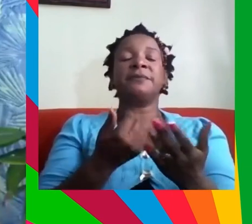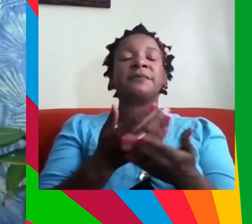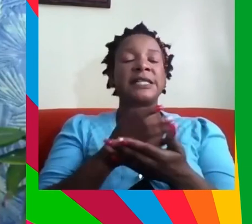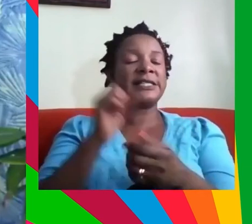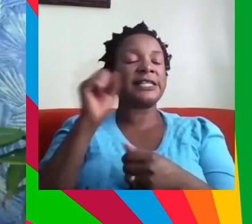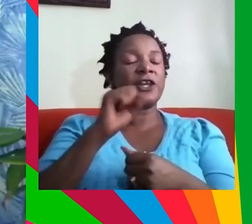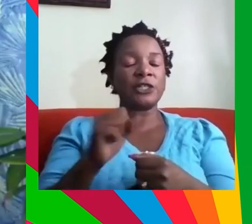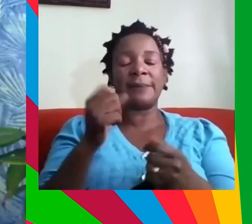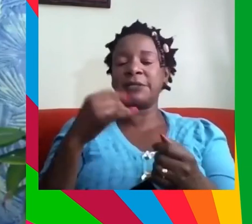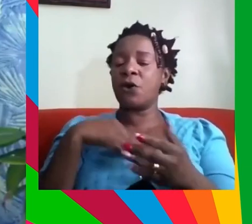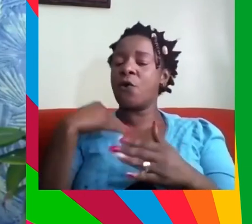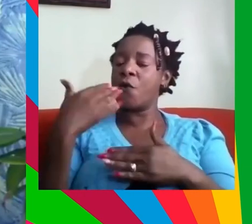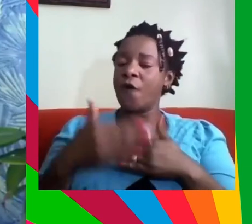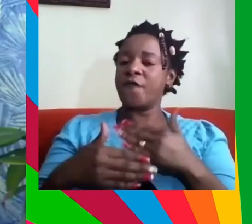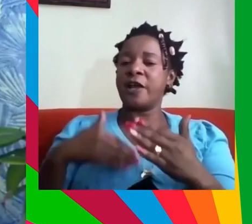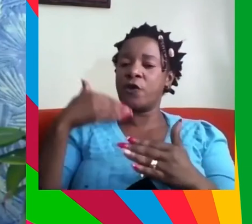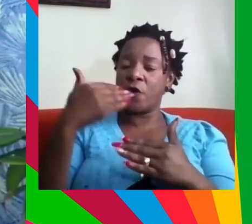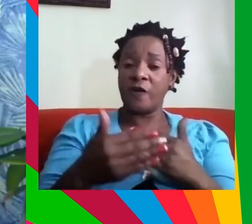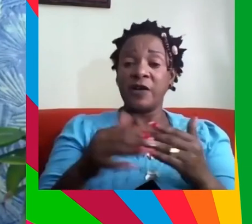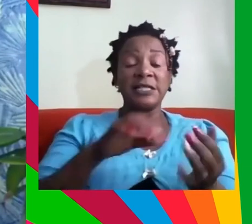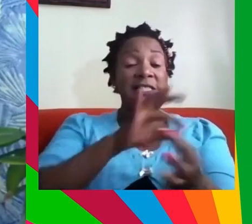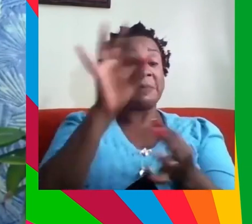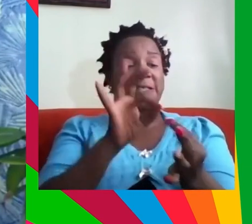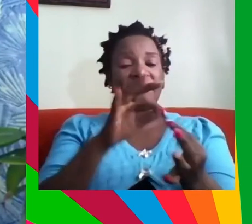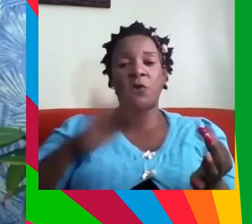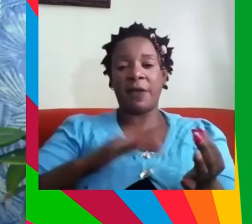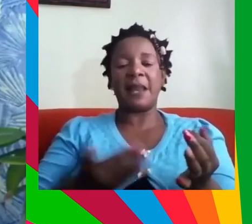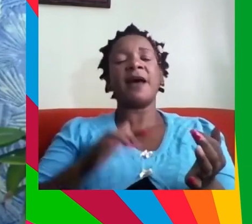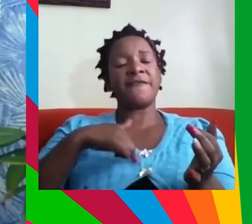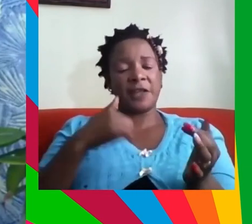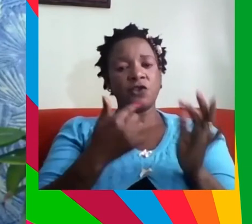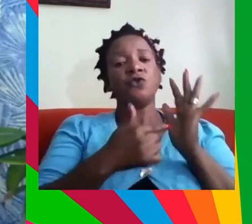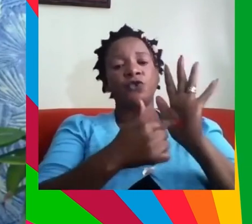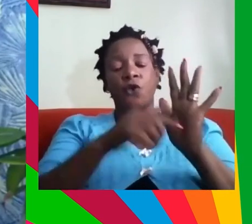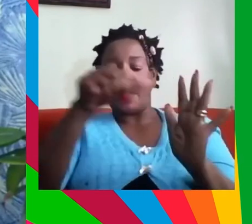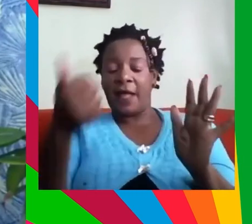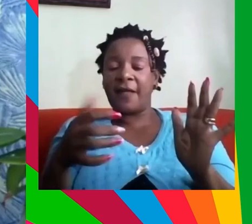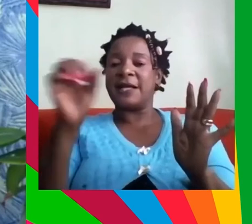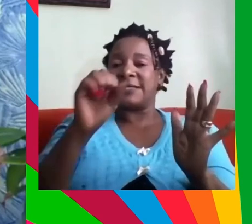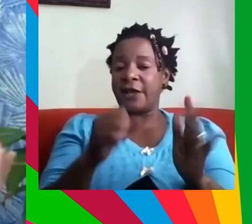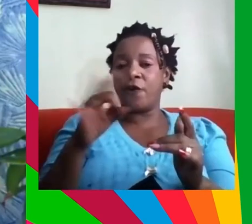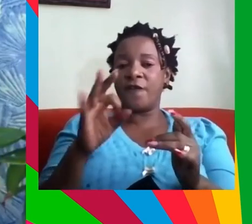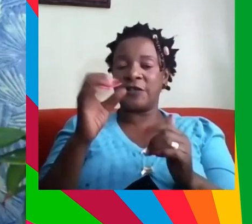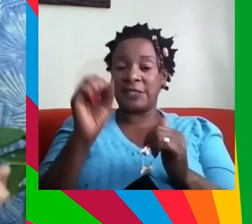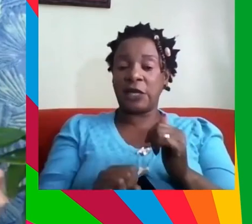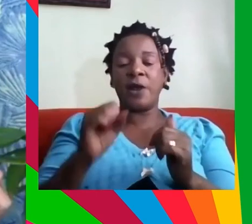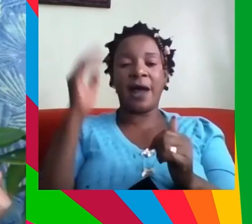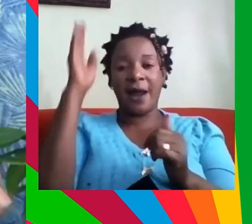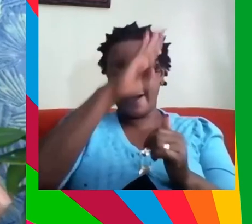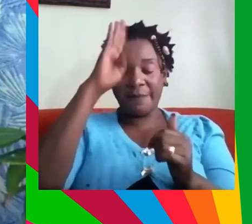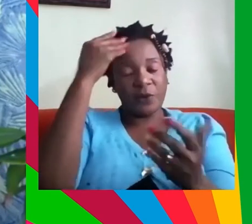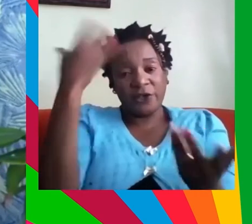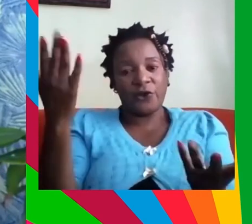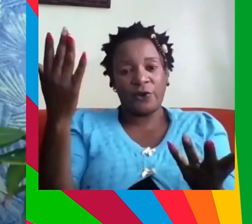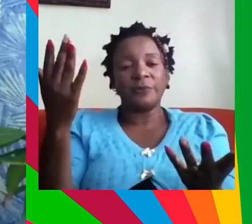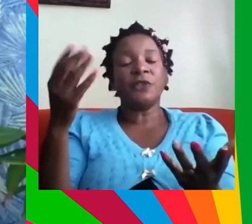over and over and over, particularly women. And I feel like you really show us the other side of Saudi Arabia that we don't know about. You really do